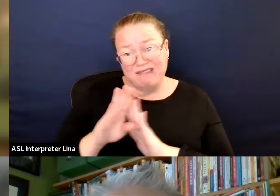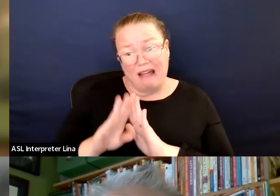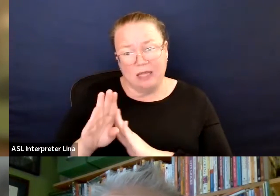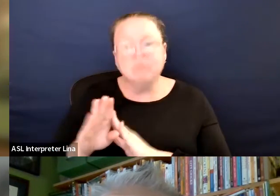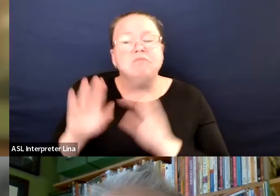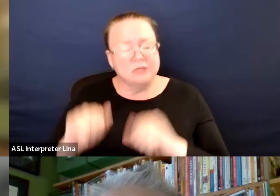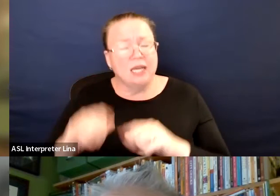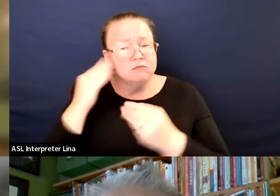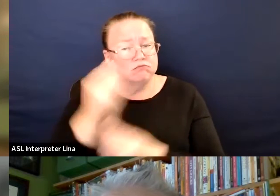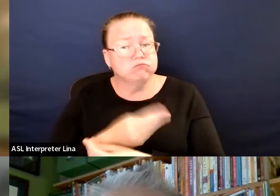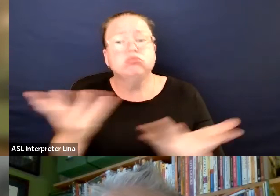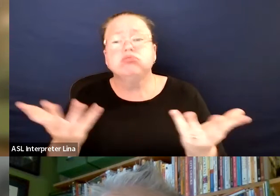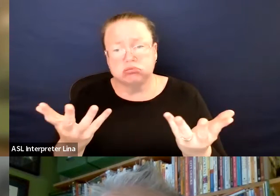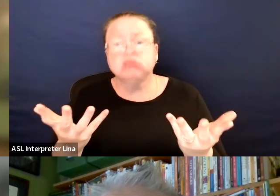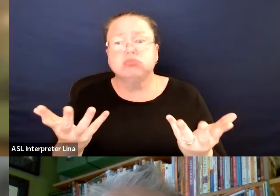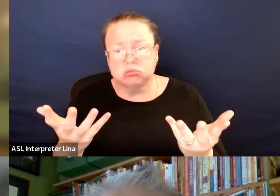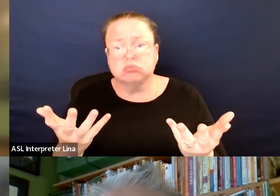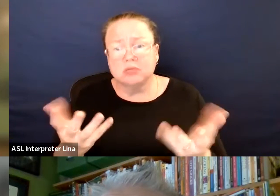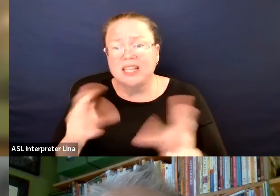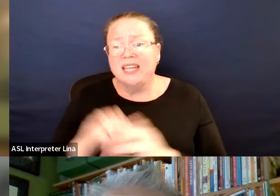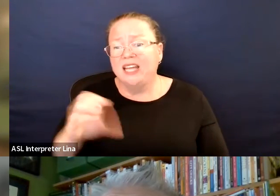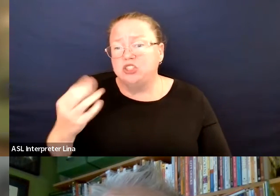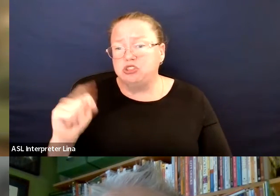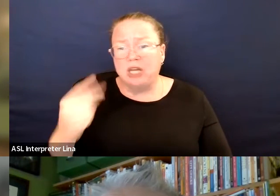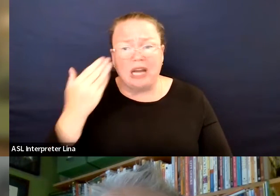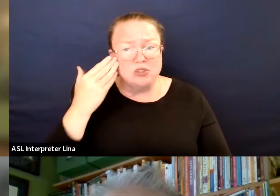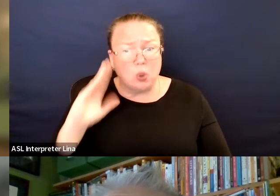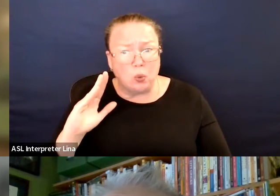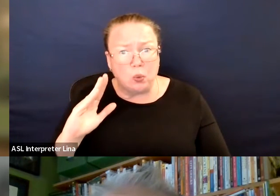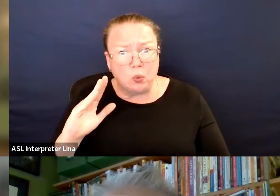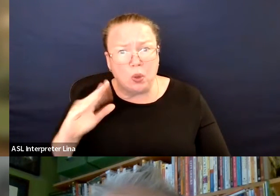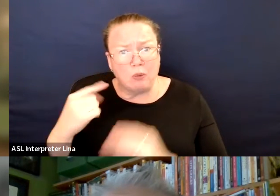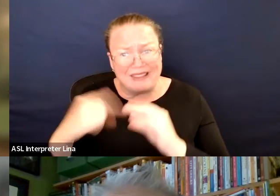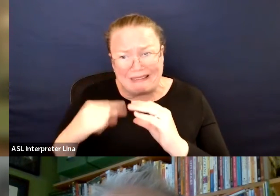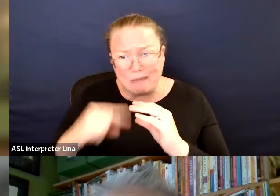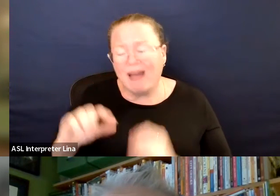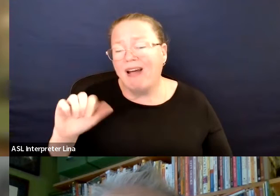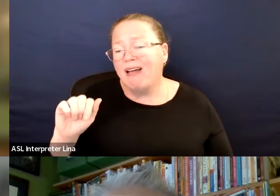put it out there. We put it in the chat. I don't know if her email is